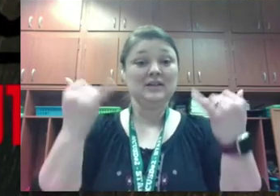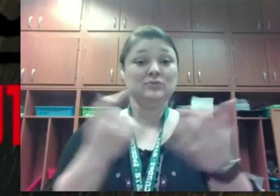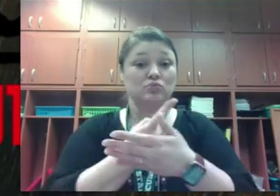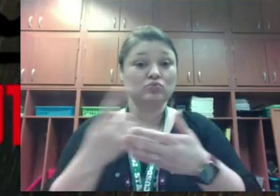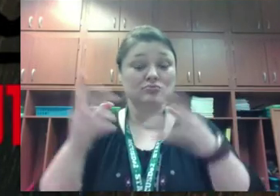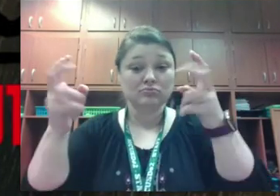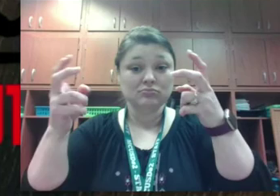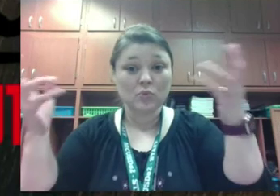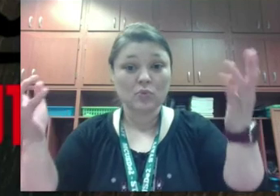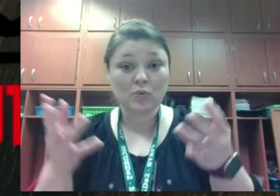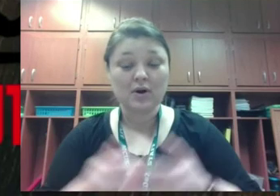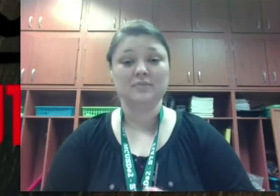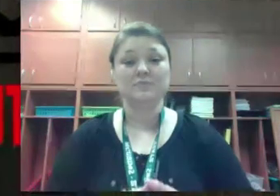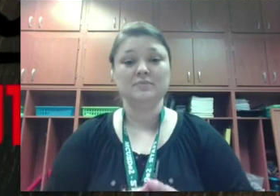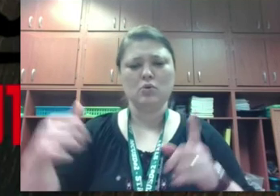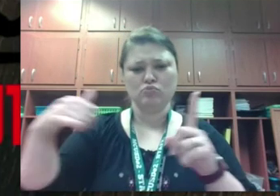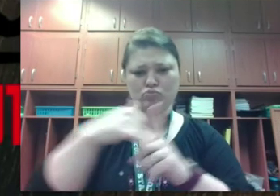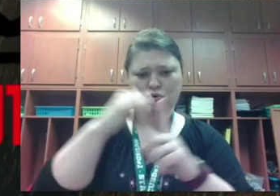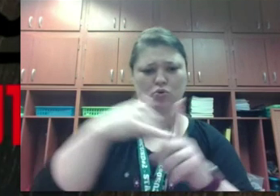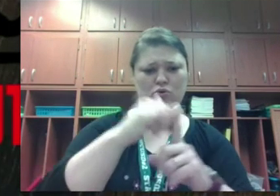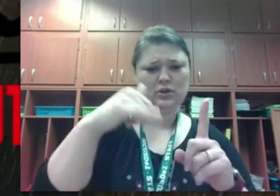week's topic, bullying.